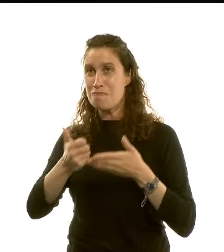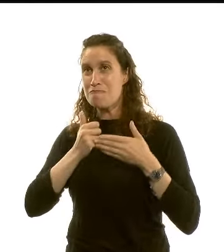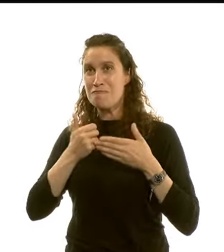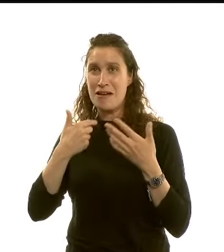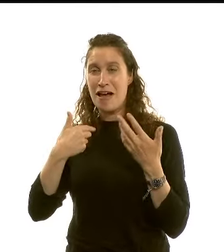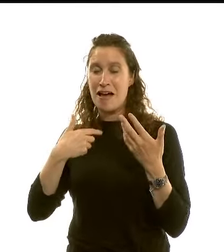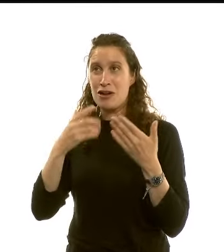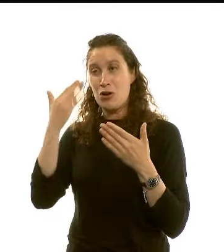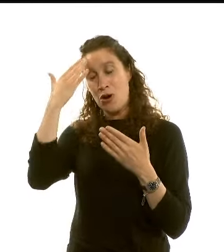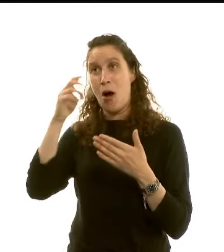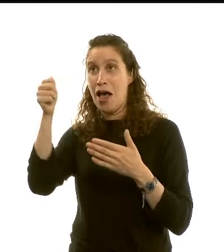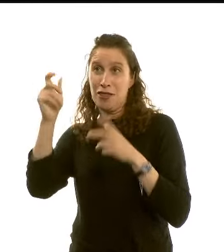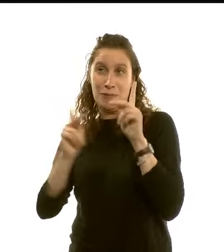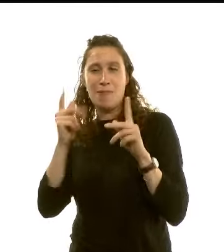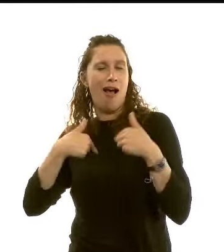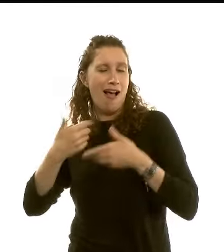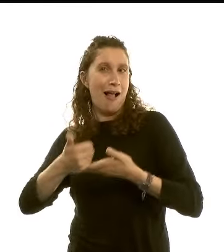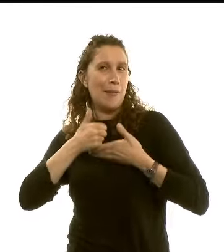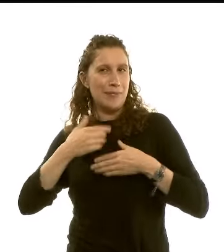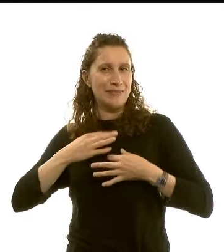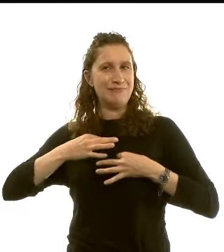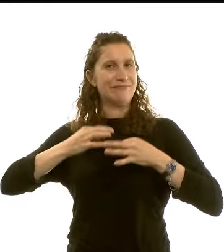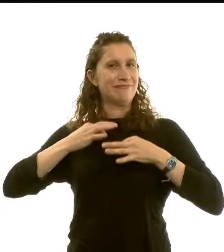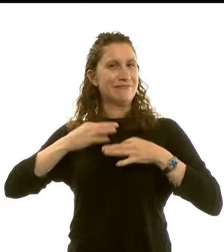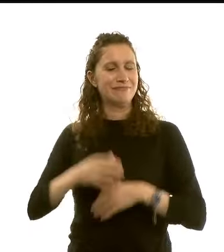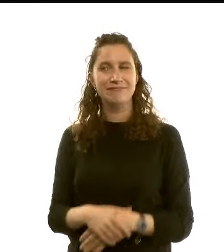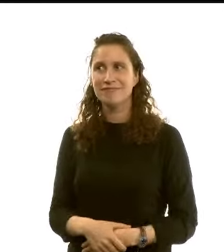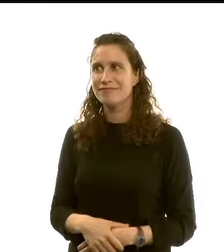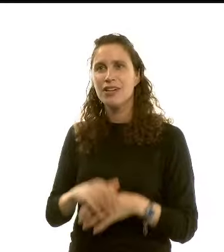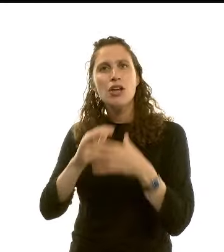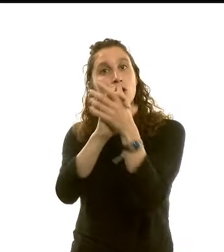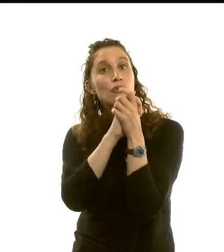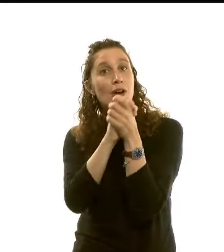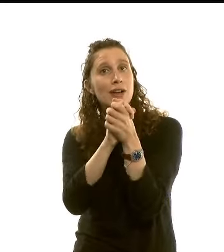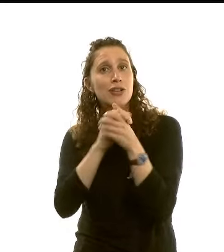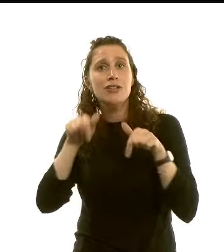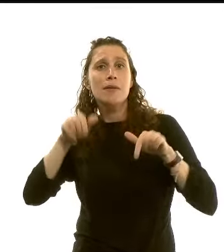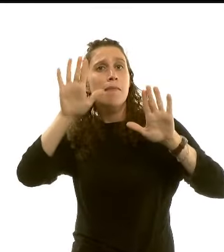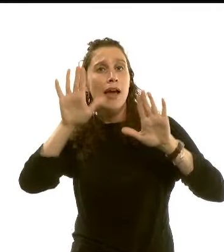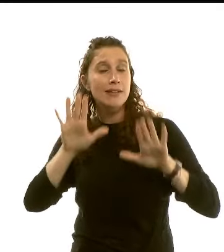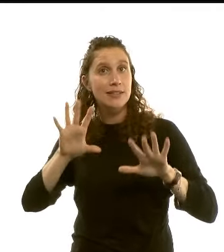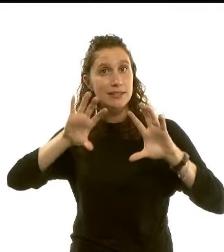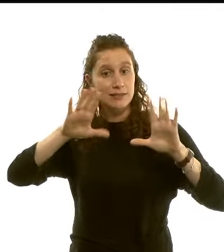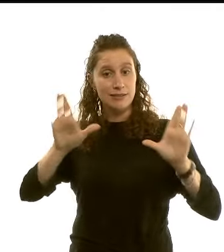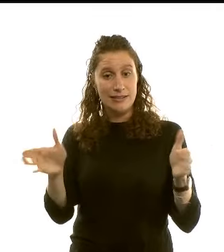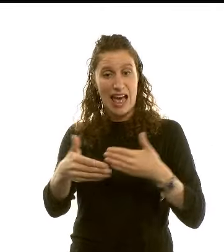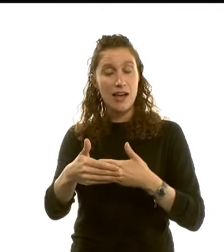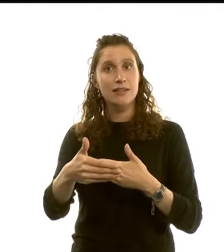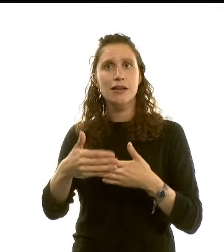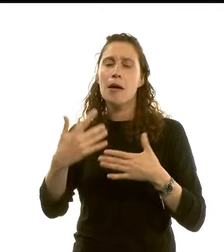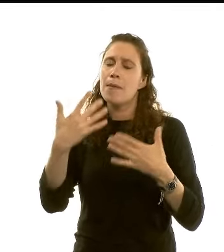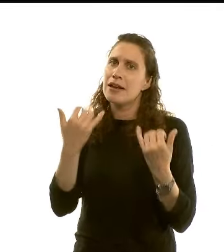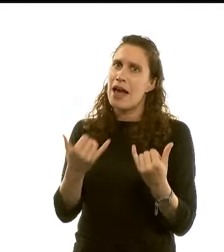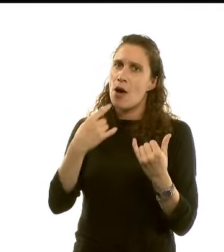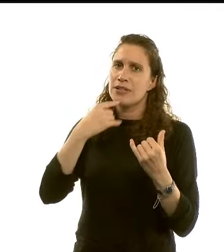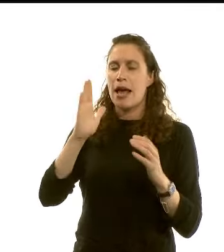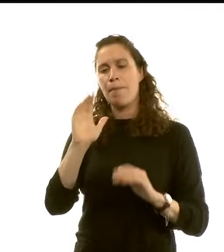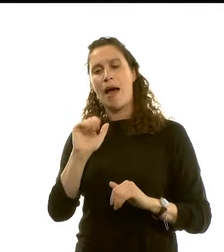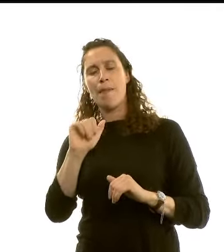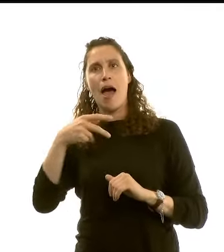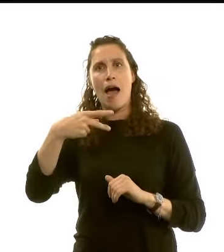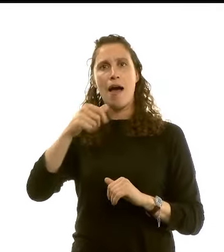world. Well, congratulations, both of you. This is such an amazing set. Although, sadly, it's time to say farewell to Pandora for